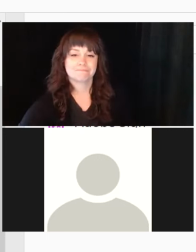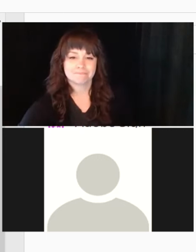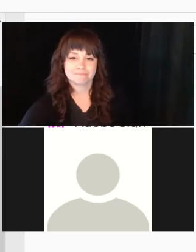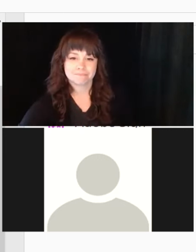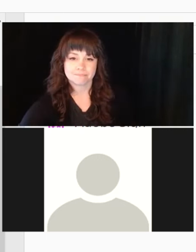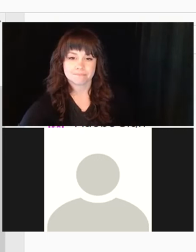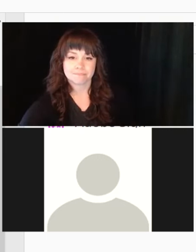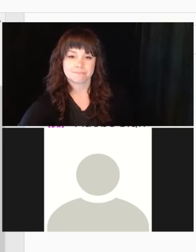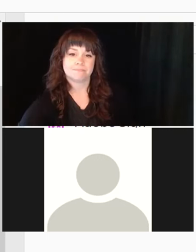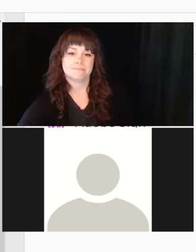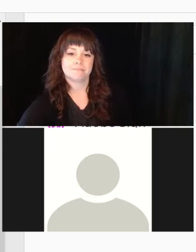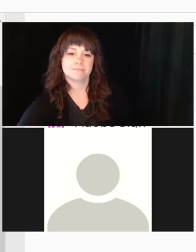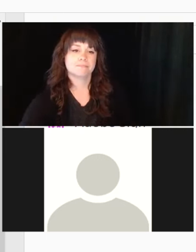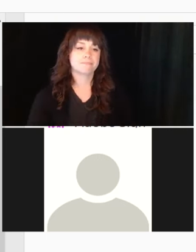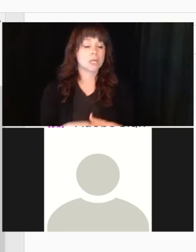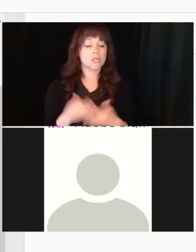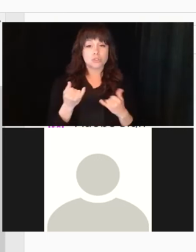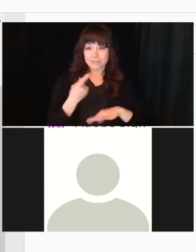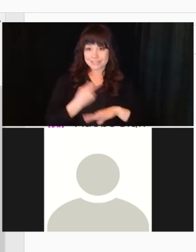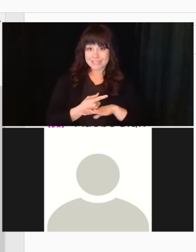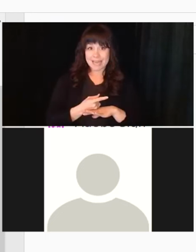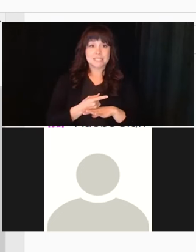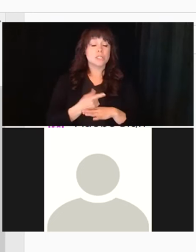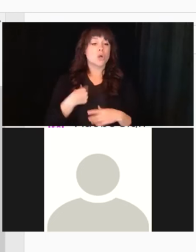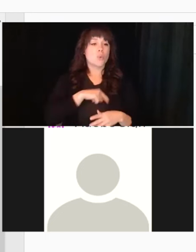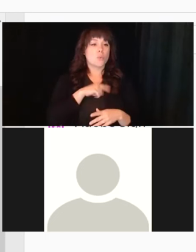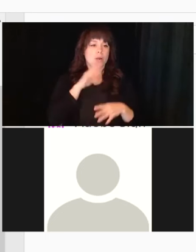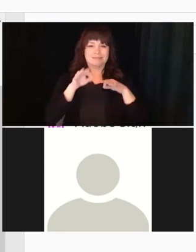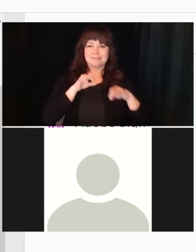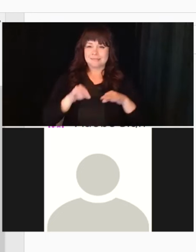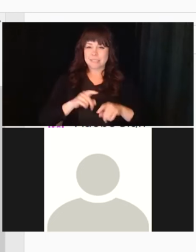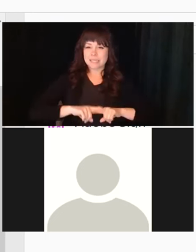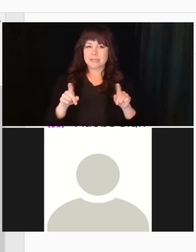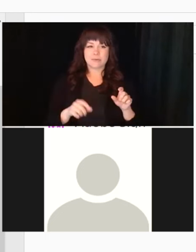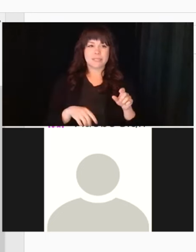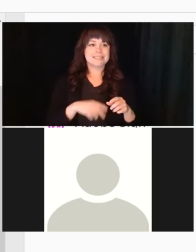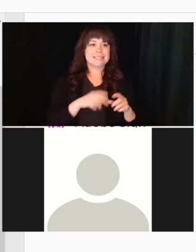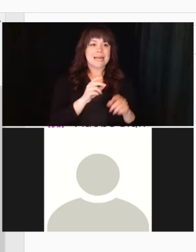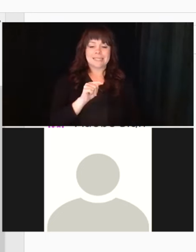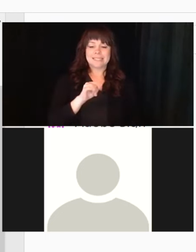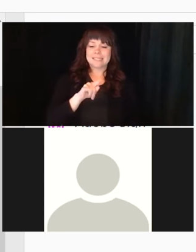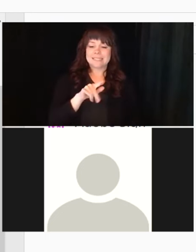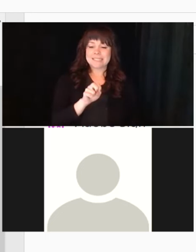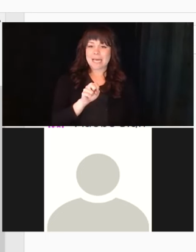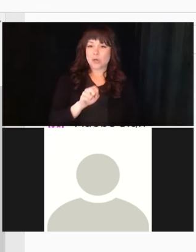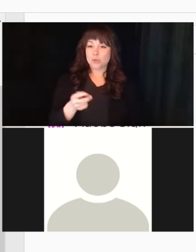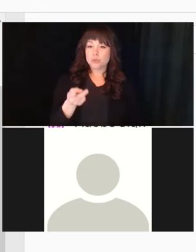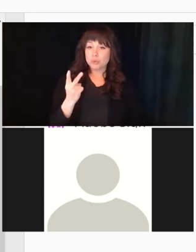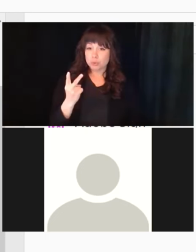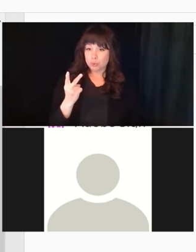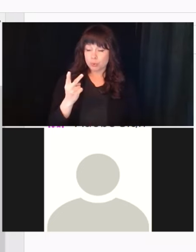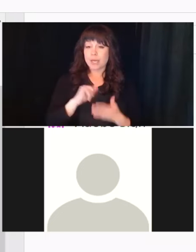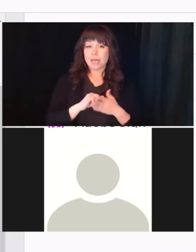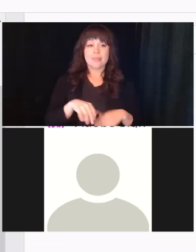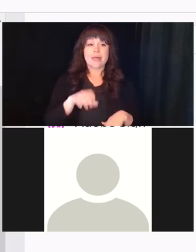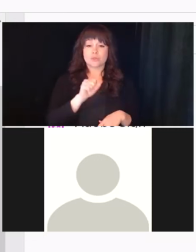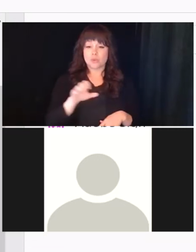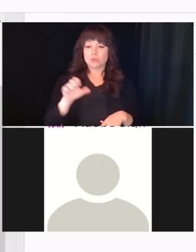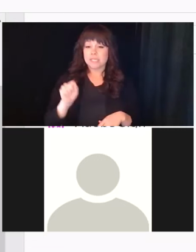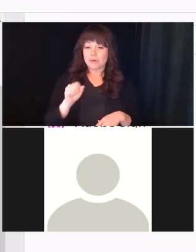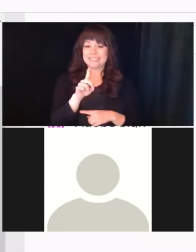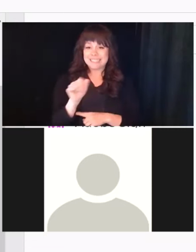between the two main Social Security programs, Title II of the Social Security Act, which is Social Security Disability Insurance,